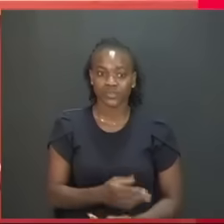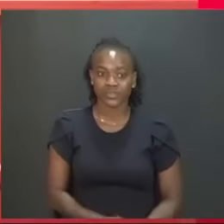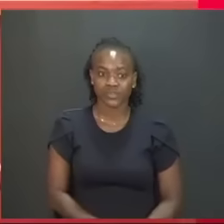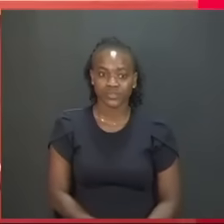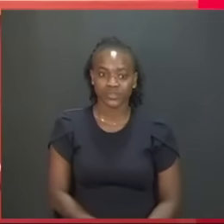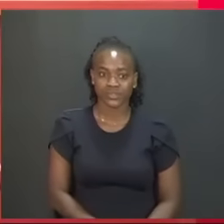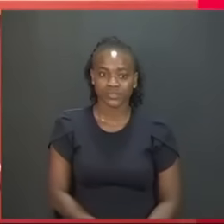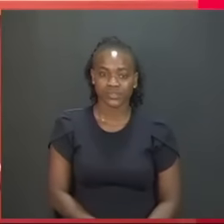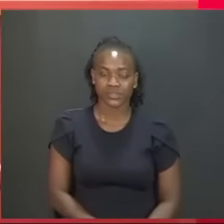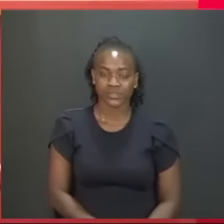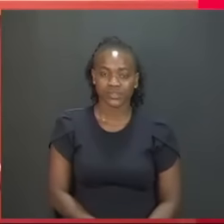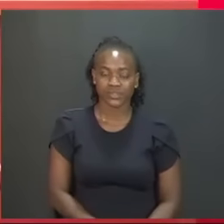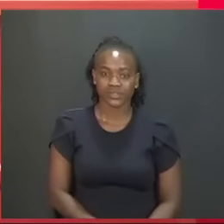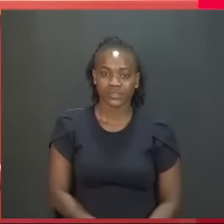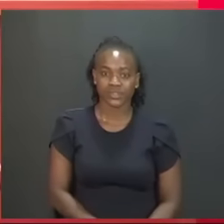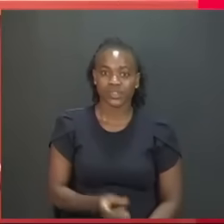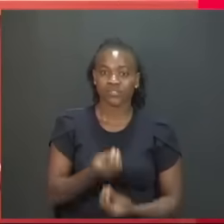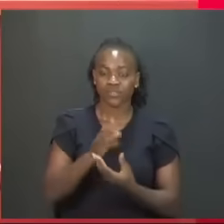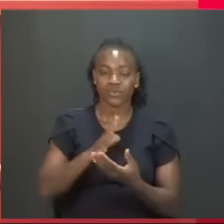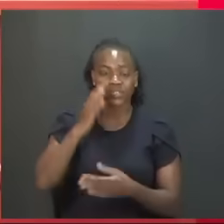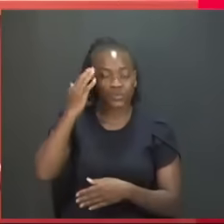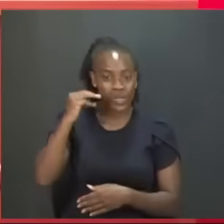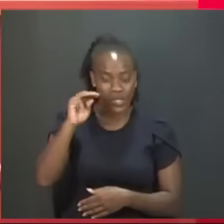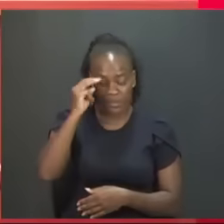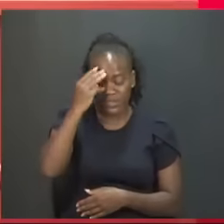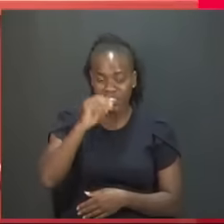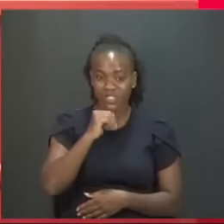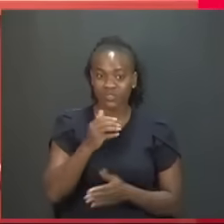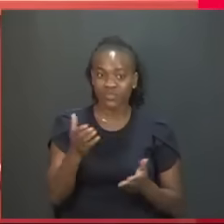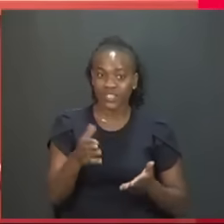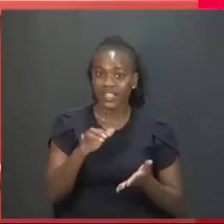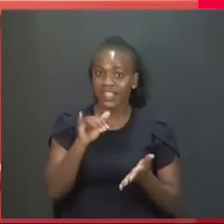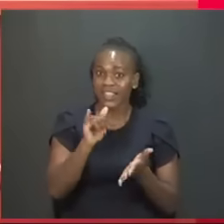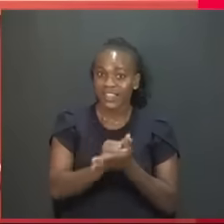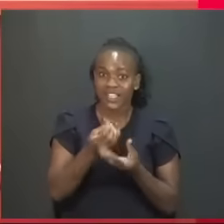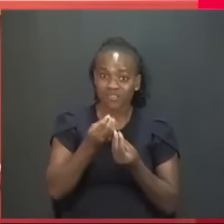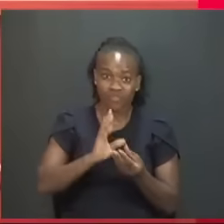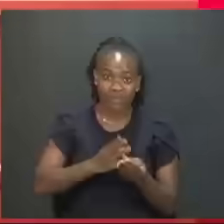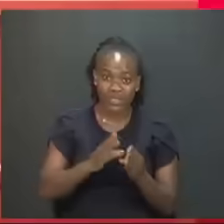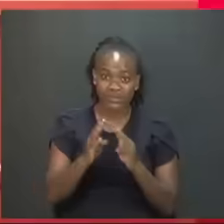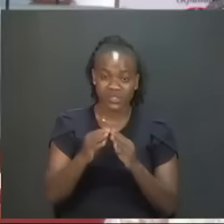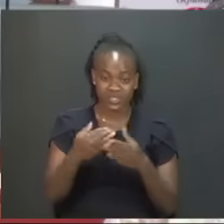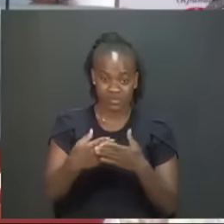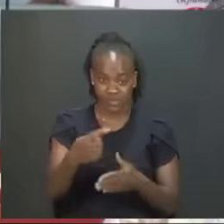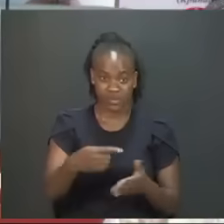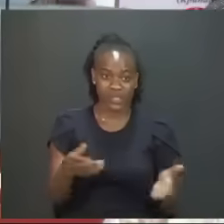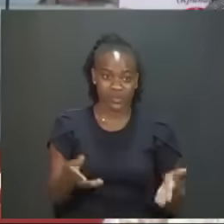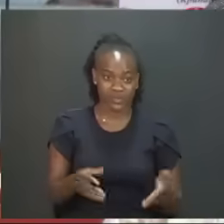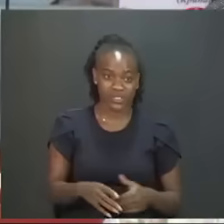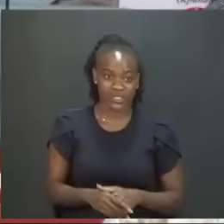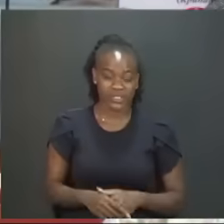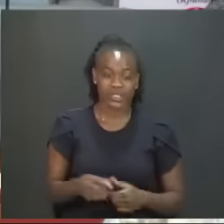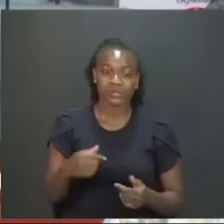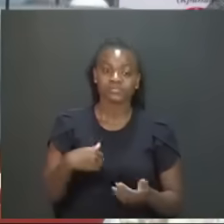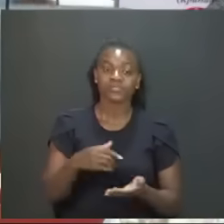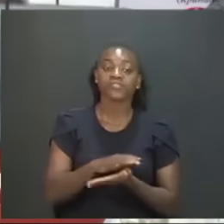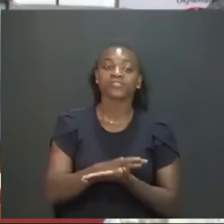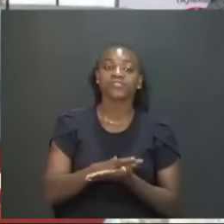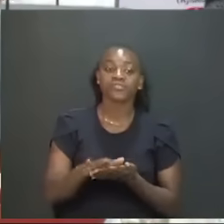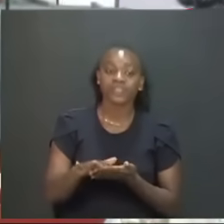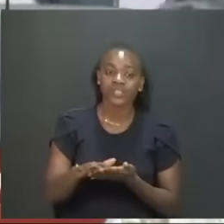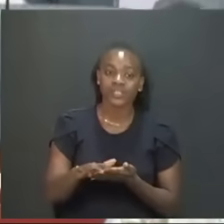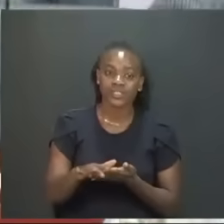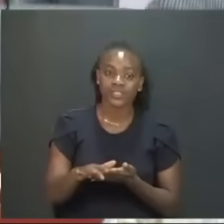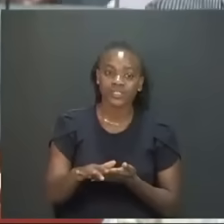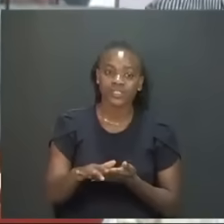why the minister cannot be available. He said so to us at conclave. Speaker, I have always been fair, but I'm saying that the minister has